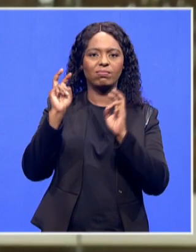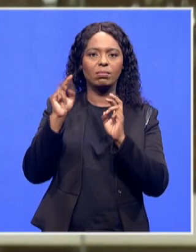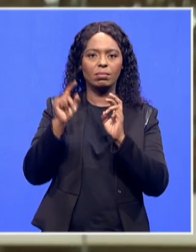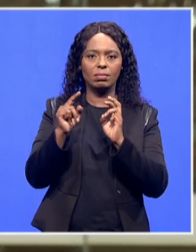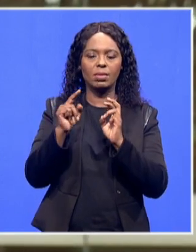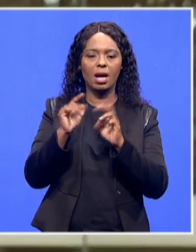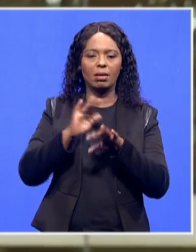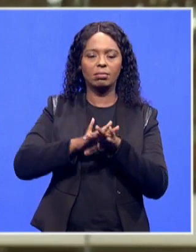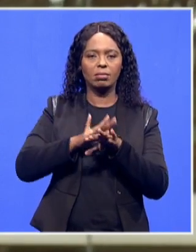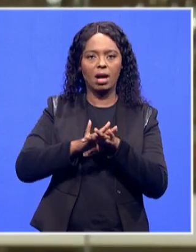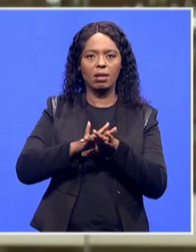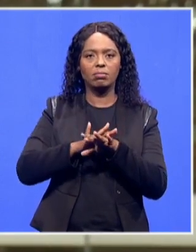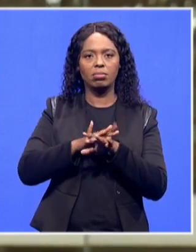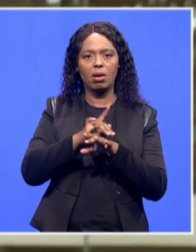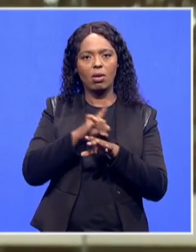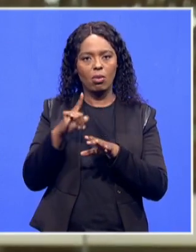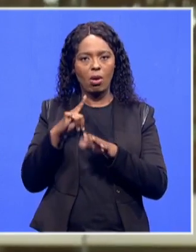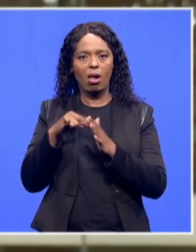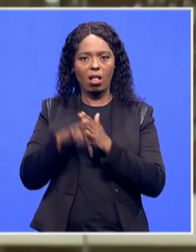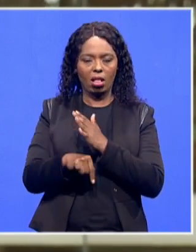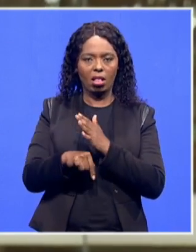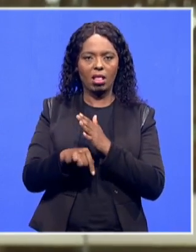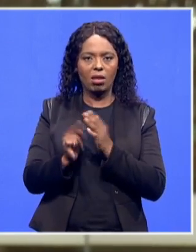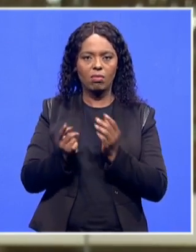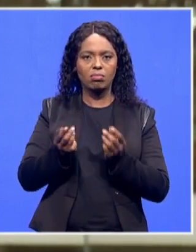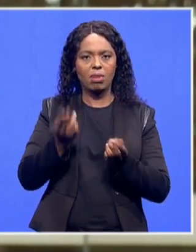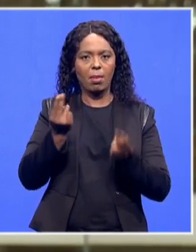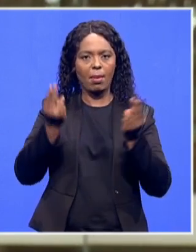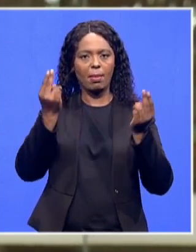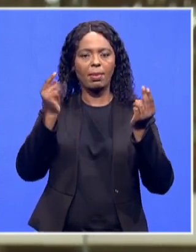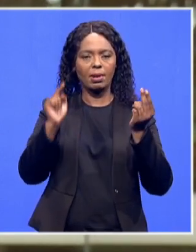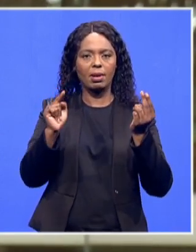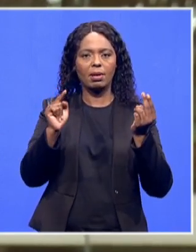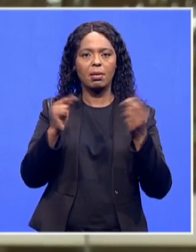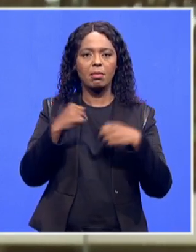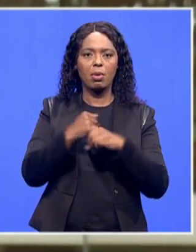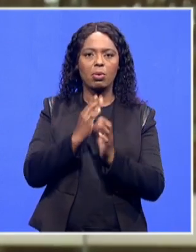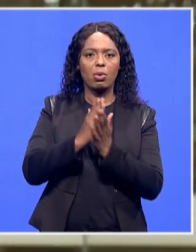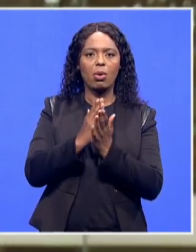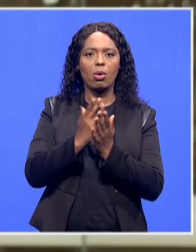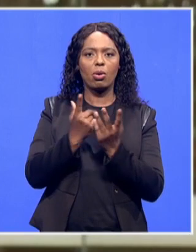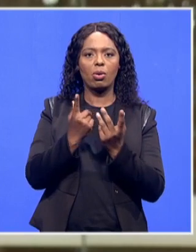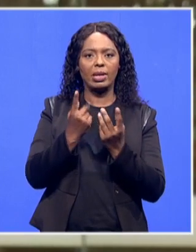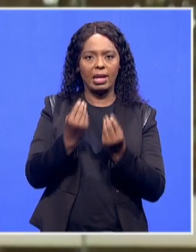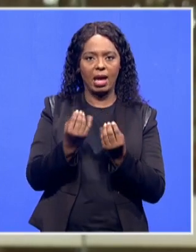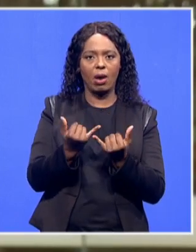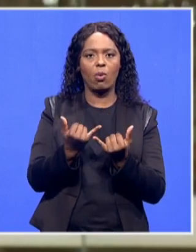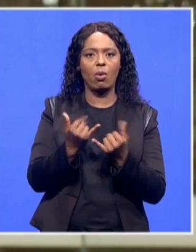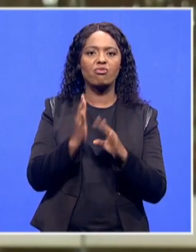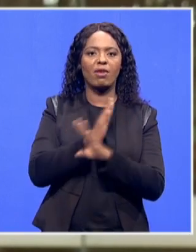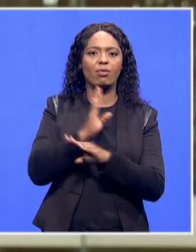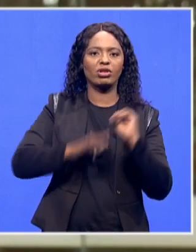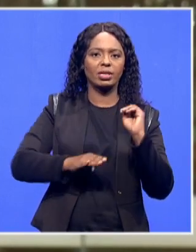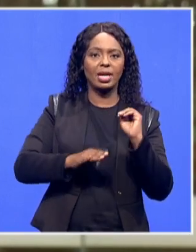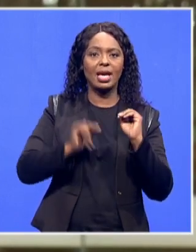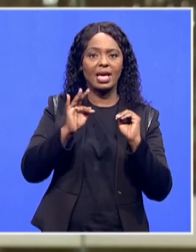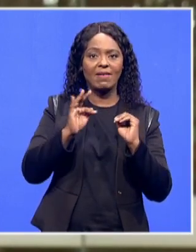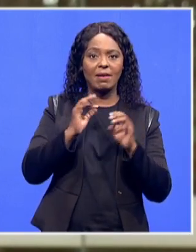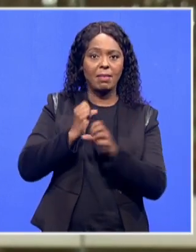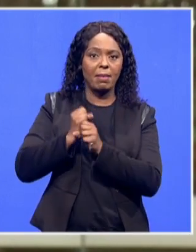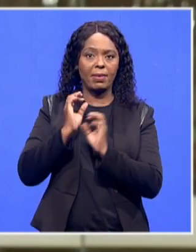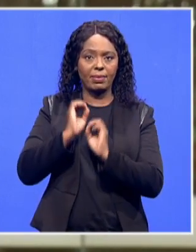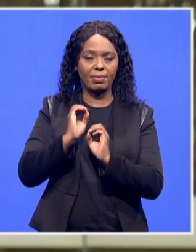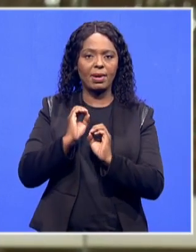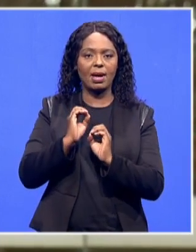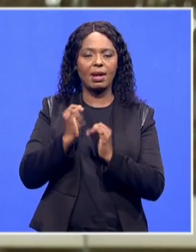time to deal with the issues which they are raising to set aside the private prosecution. Then if they are not set aside on the 4th of